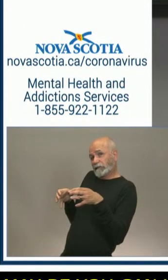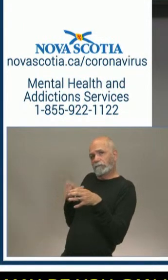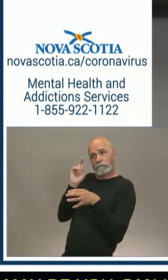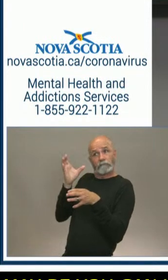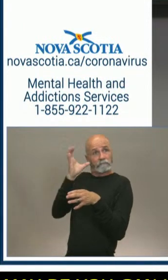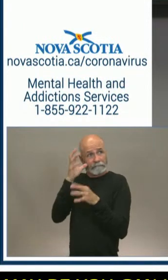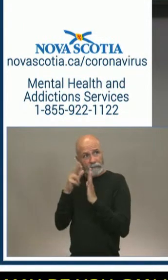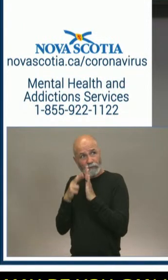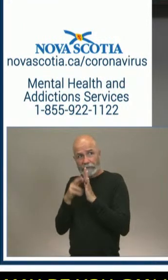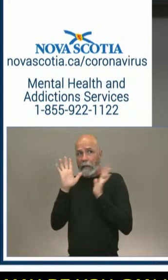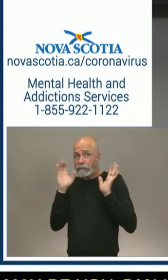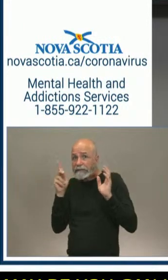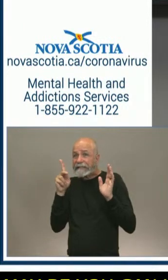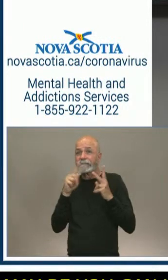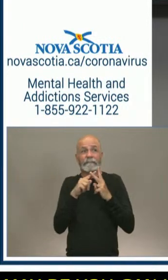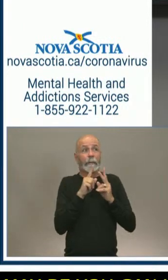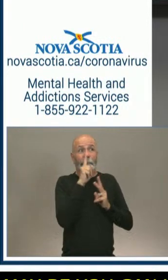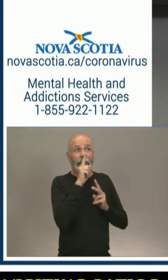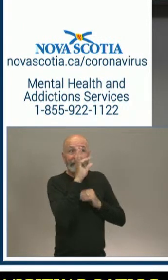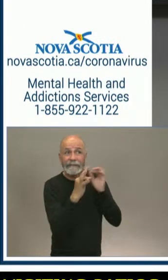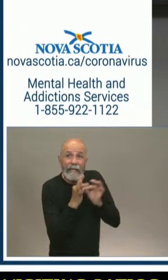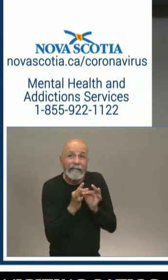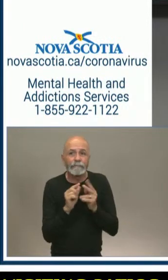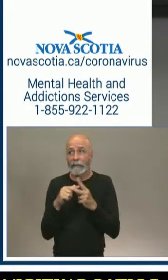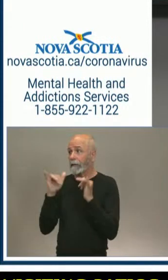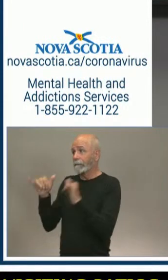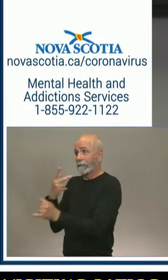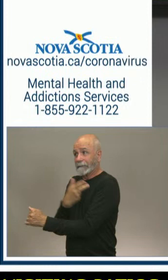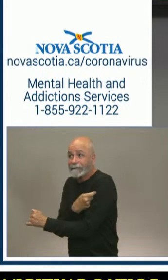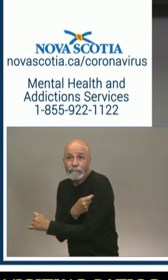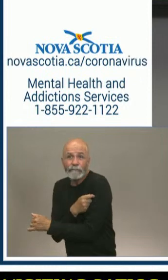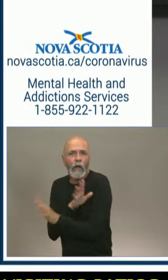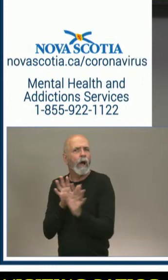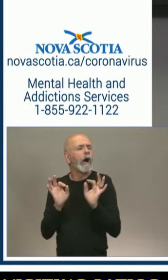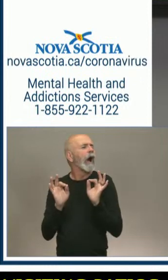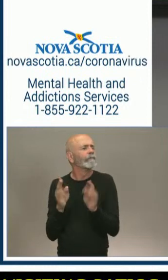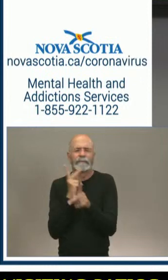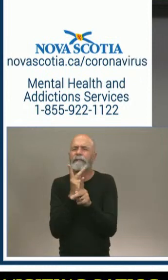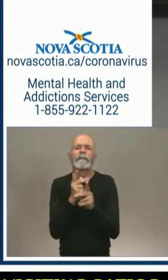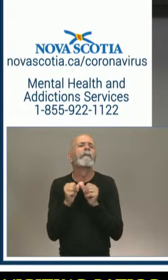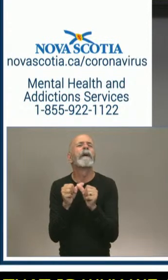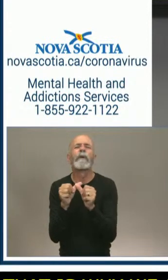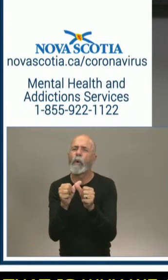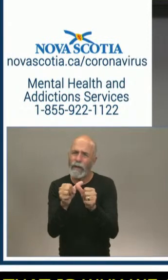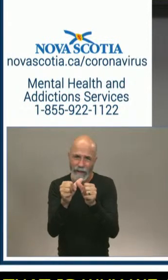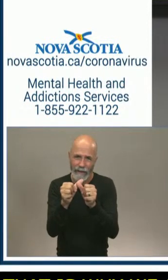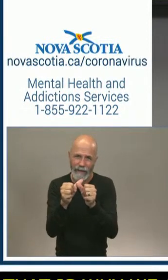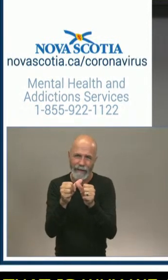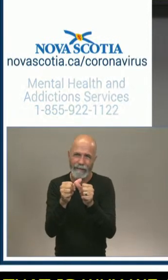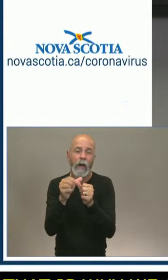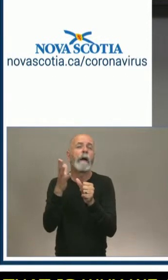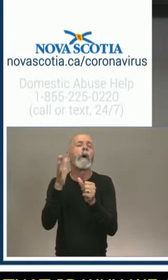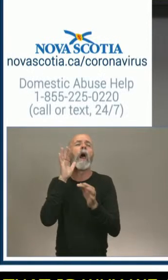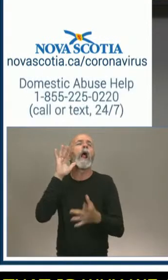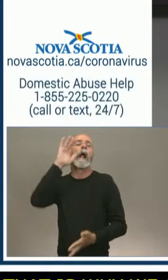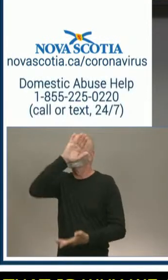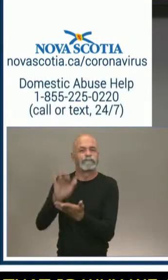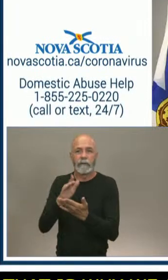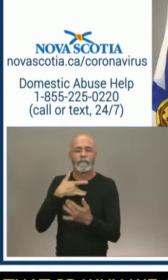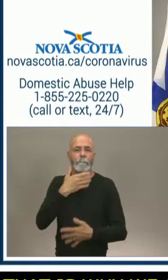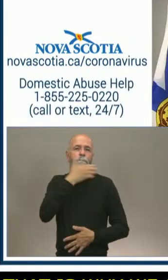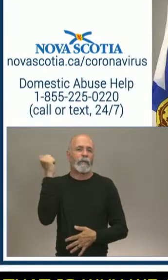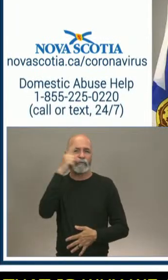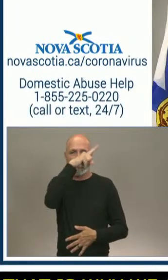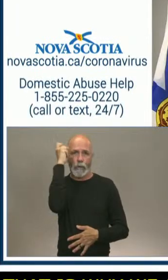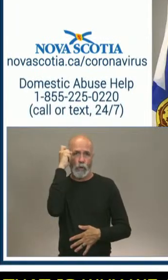tested, and you're now getting your vaccine. Keep it up, and we will have a summer together. Thank you, Dr. Strang. We'll take